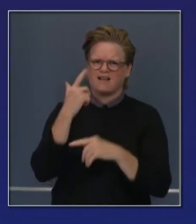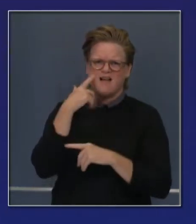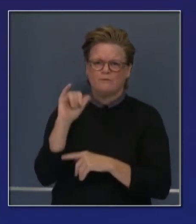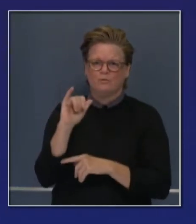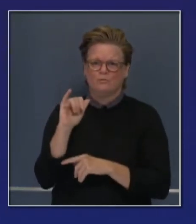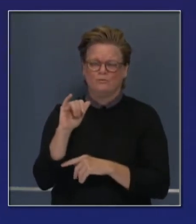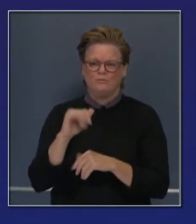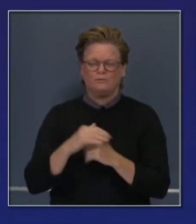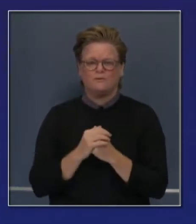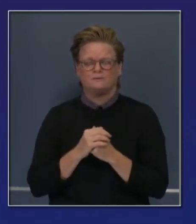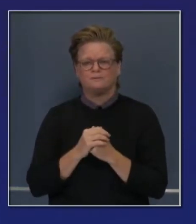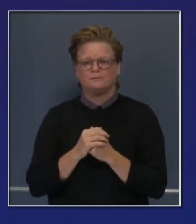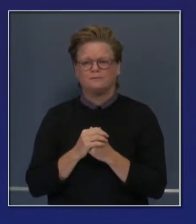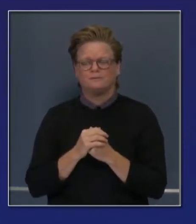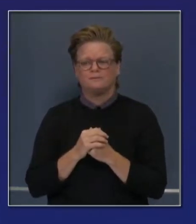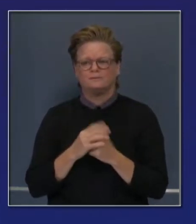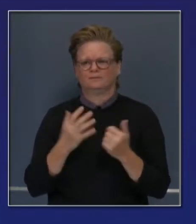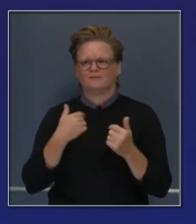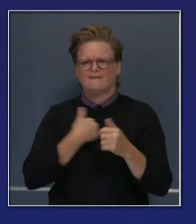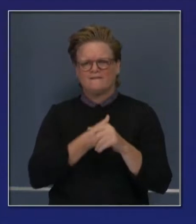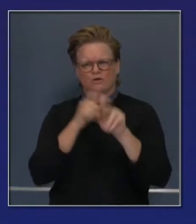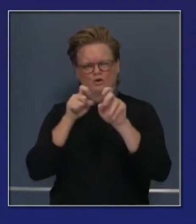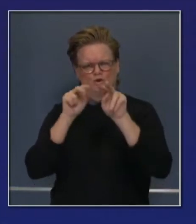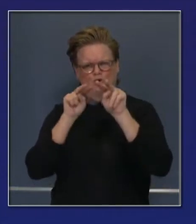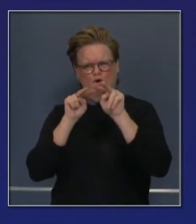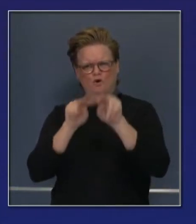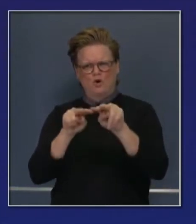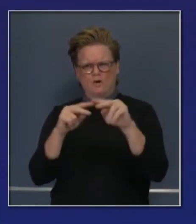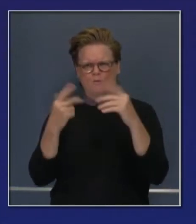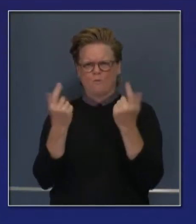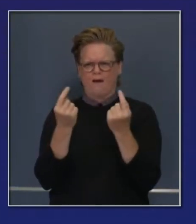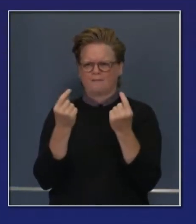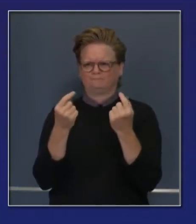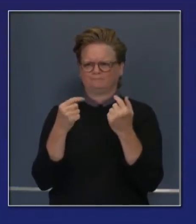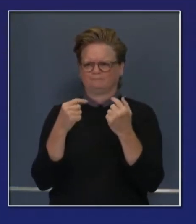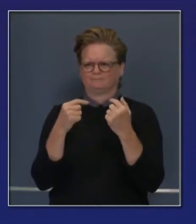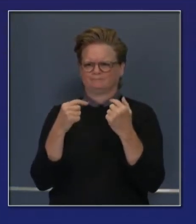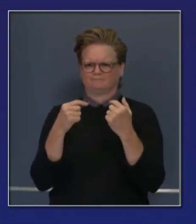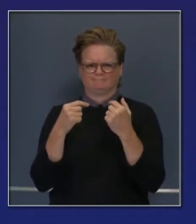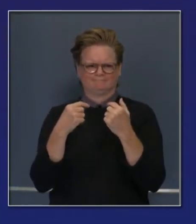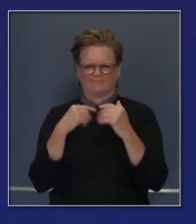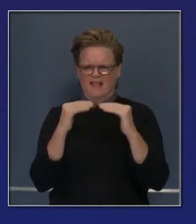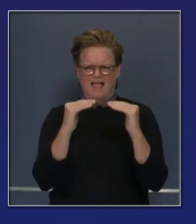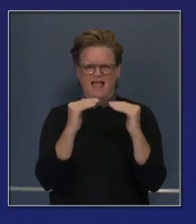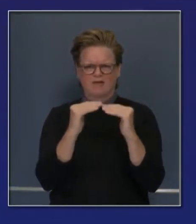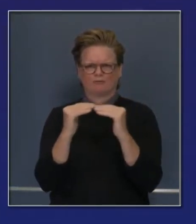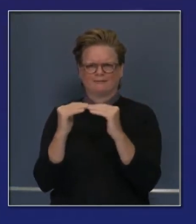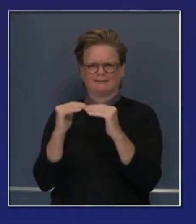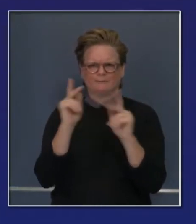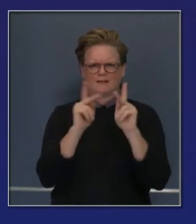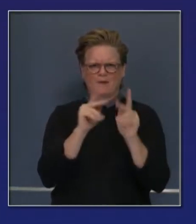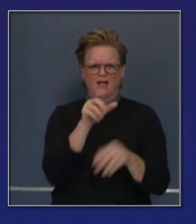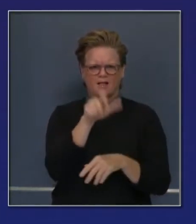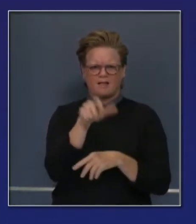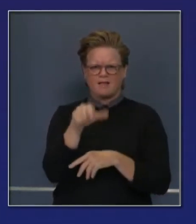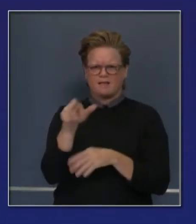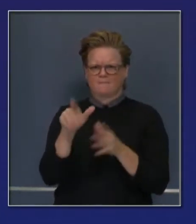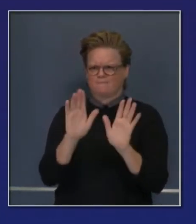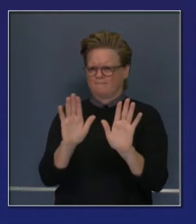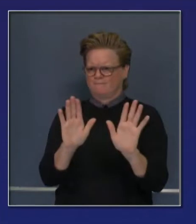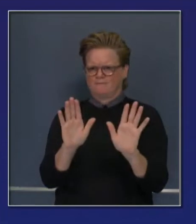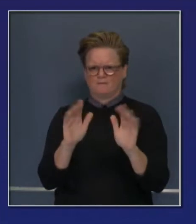at the lens of equity as it relates to the work being done to test cohorts, populations, essential workers,